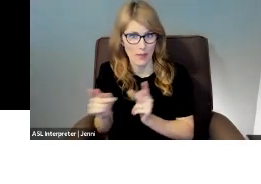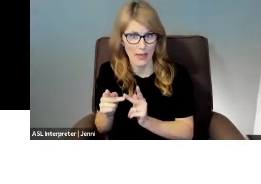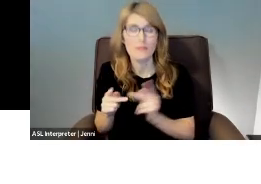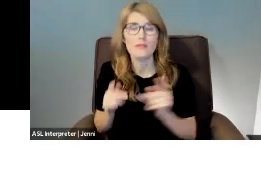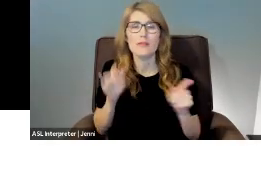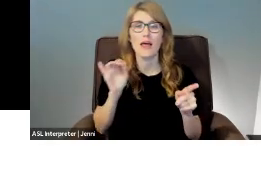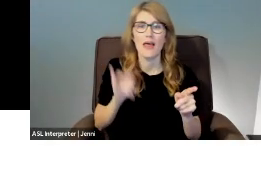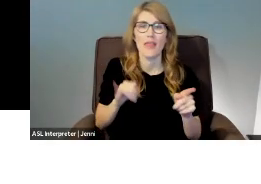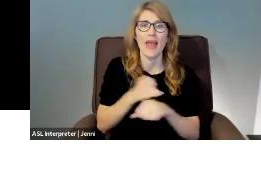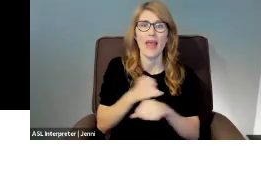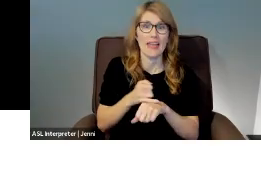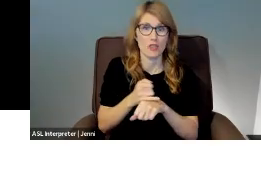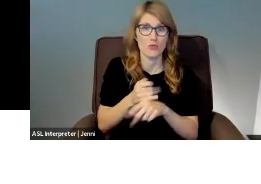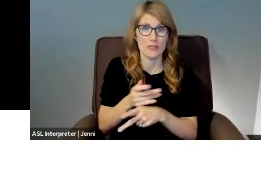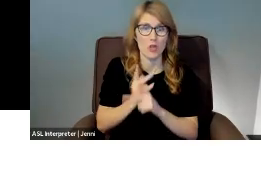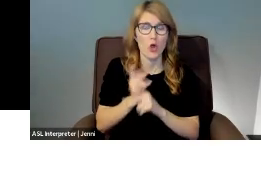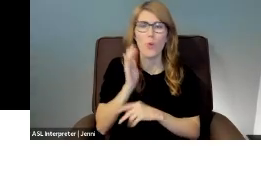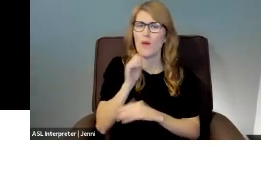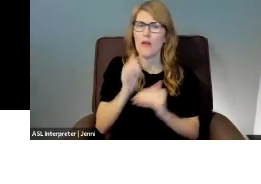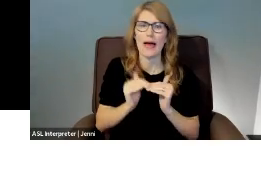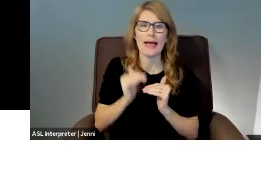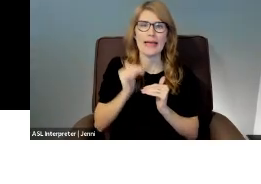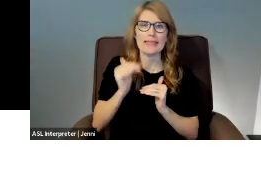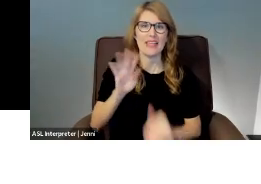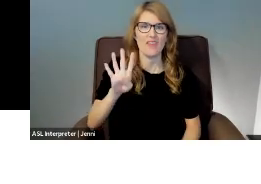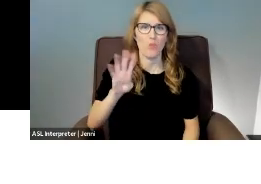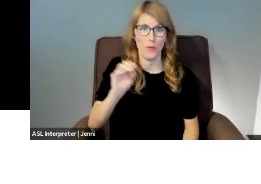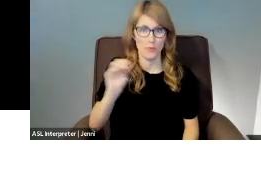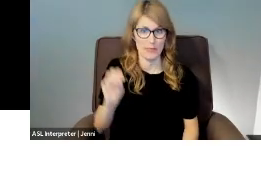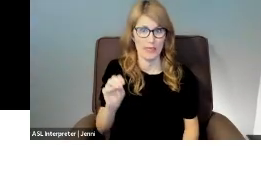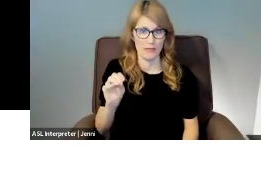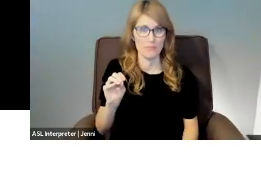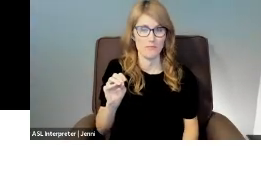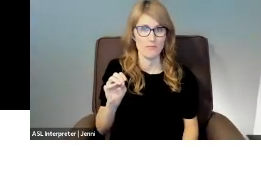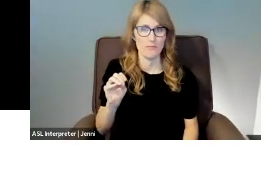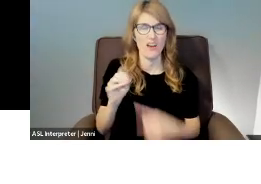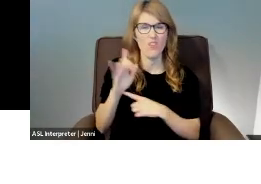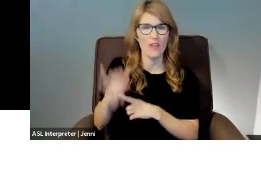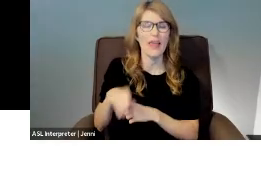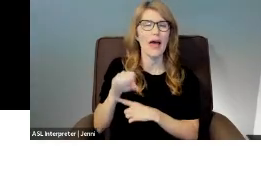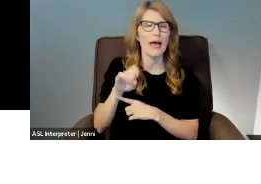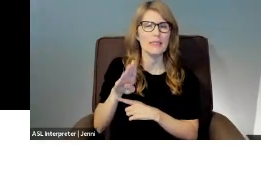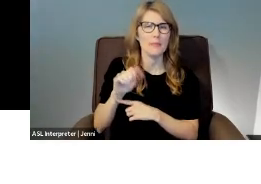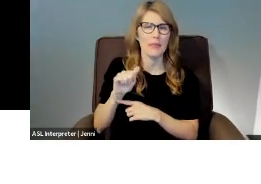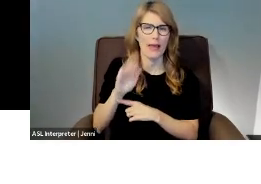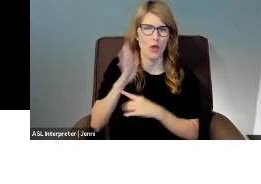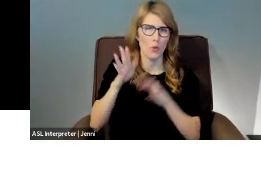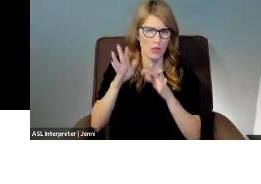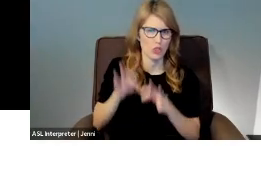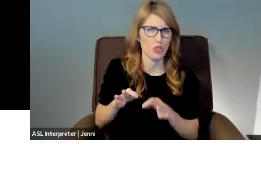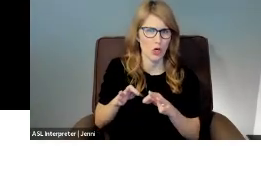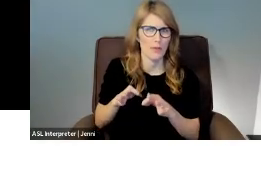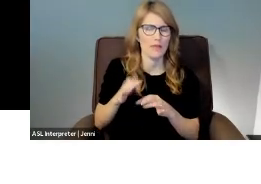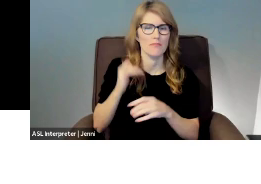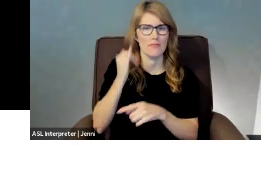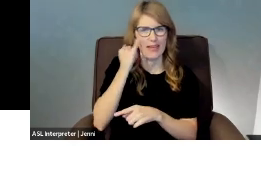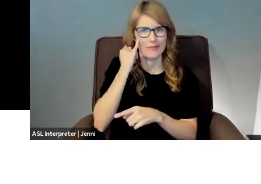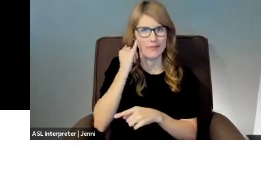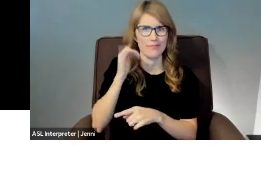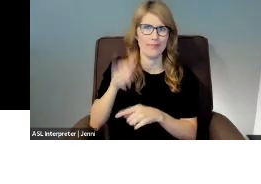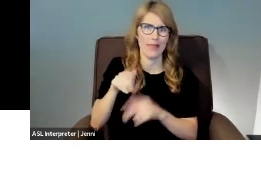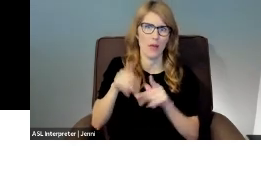exceed 4%. And for that, SBA will determine whether an applicant can obtain credit